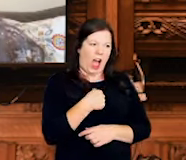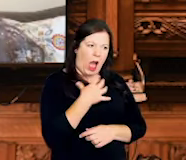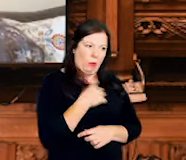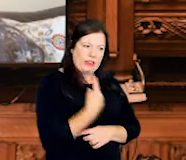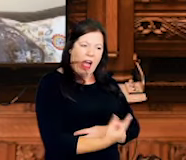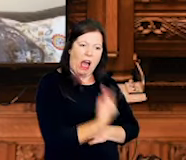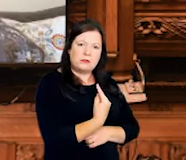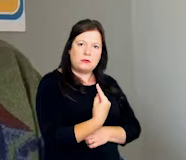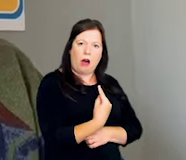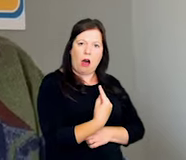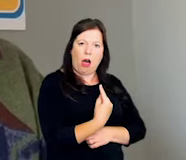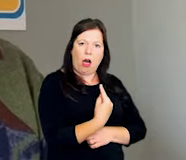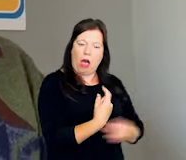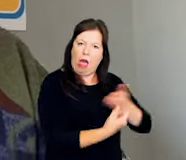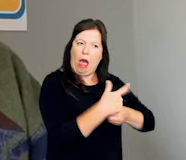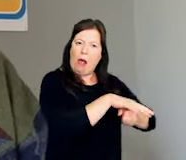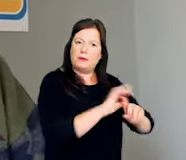answers.